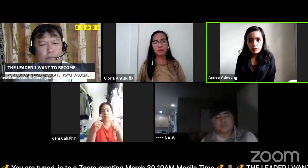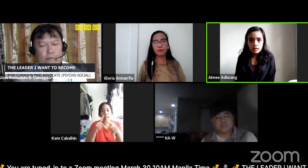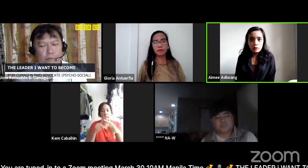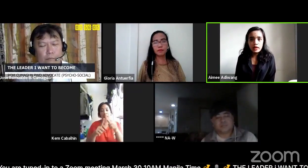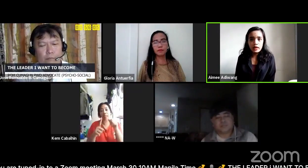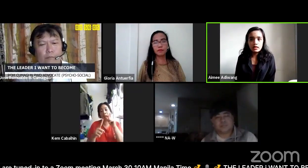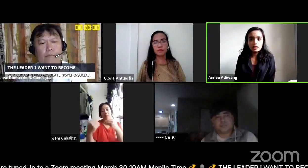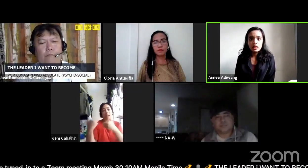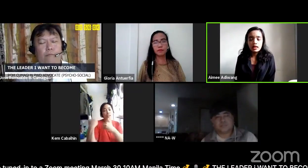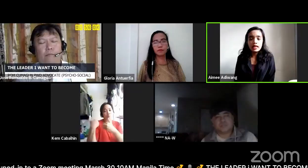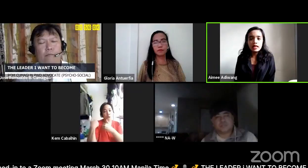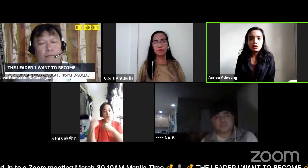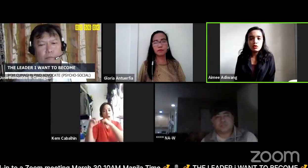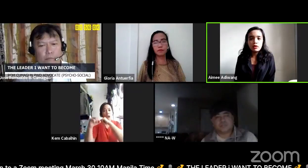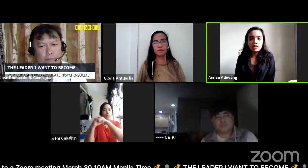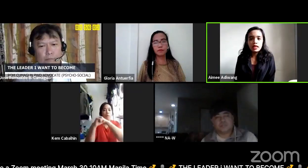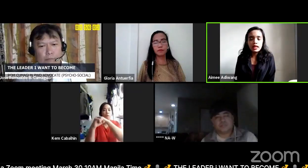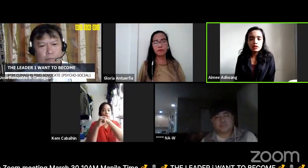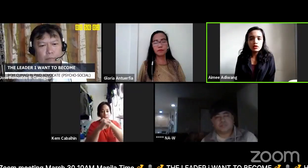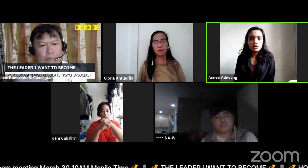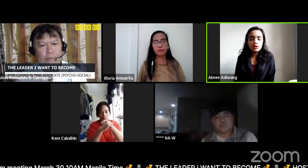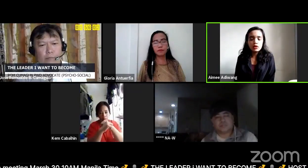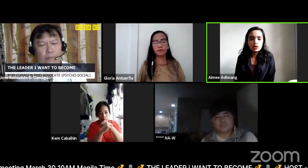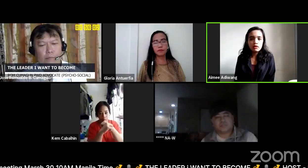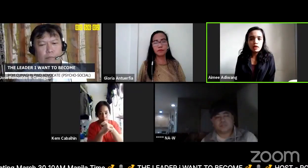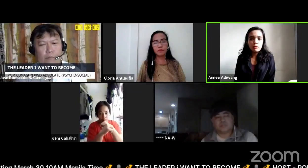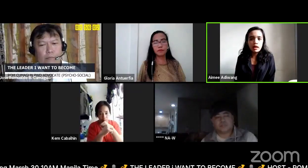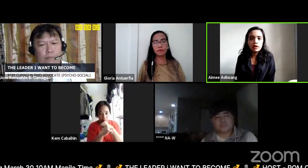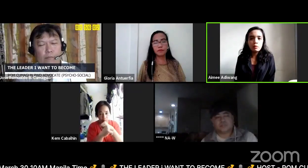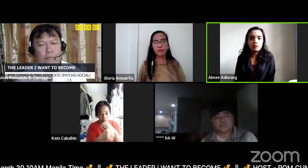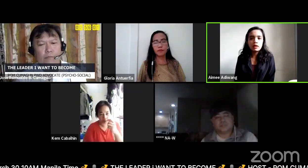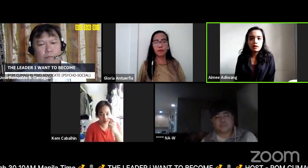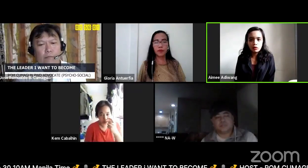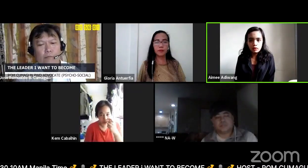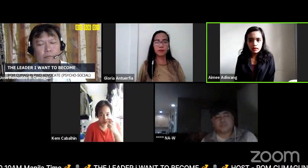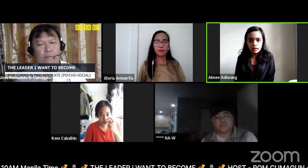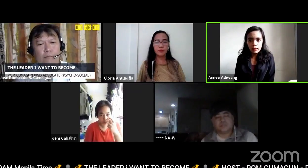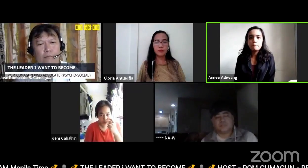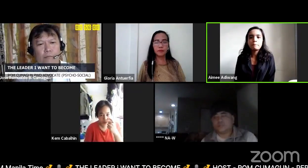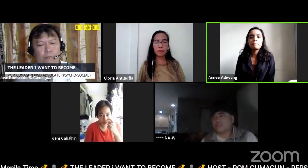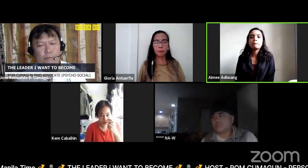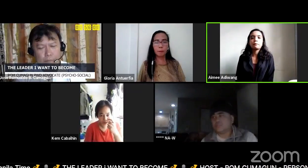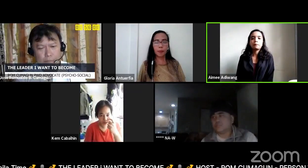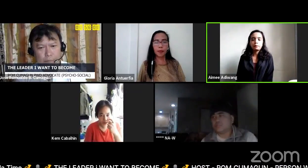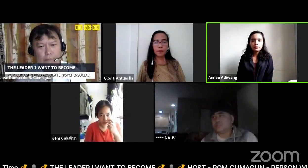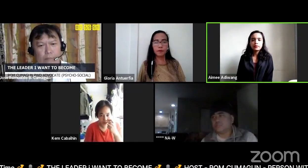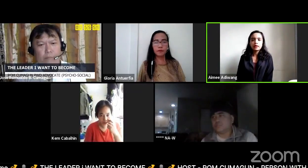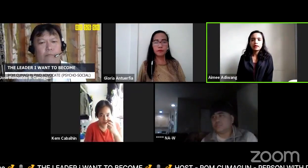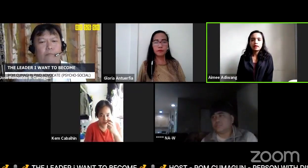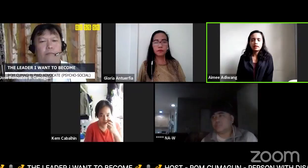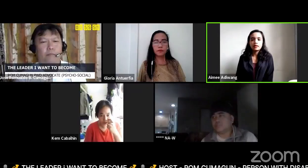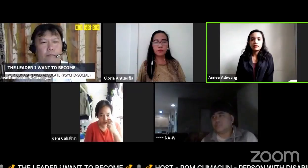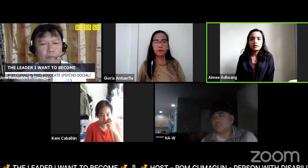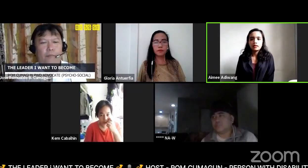according to the experience. Yan din yung that's also the feedback coming from the deaf community.